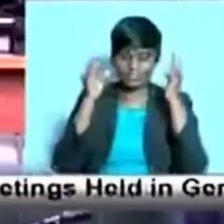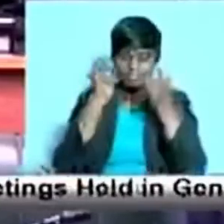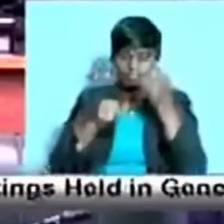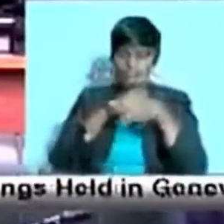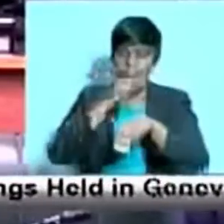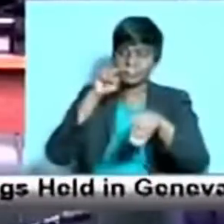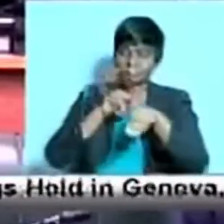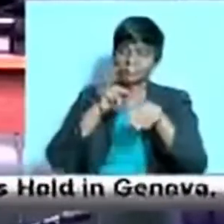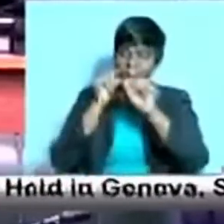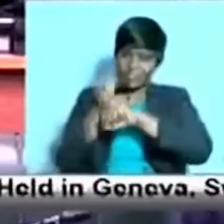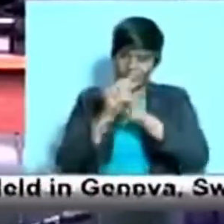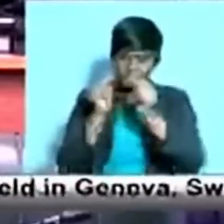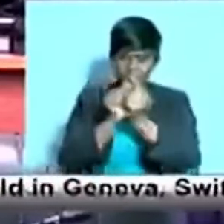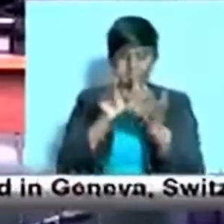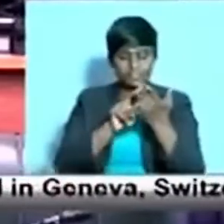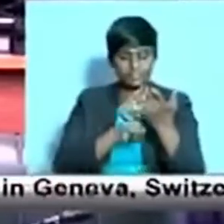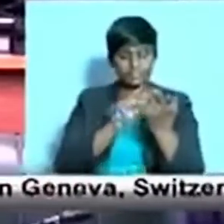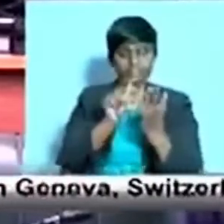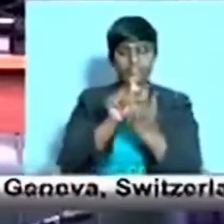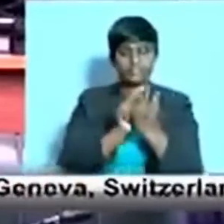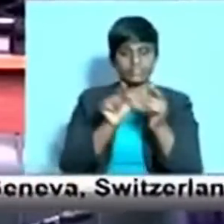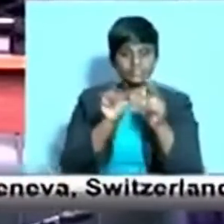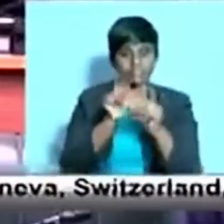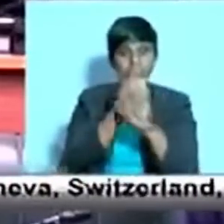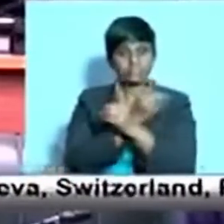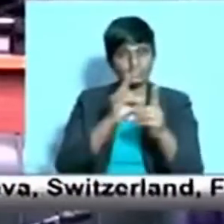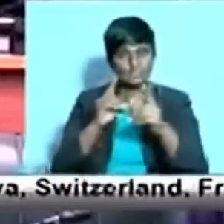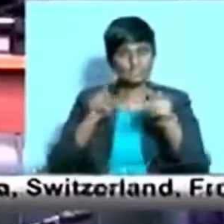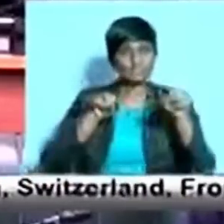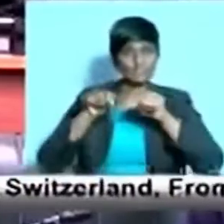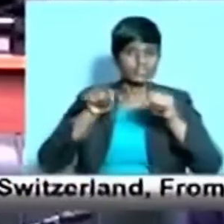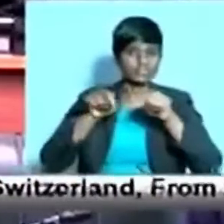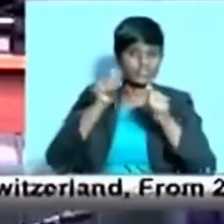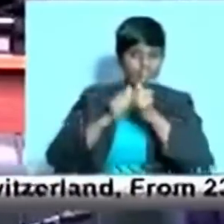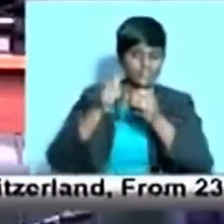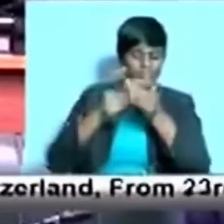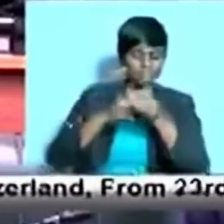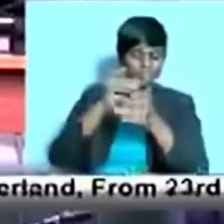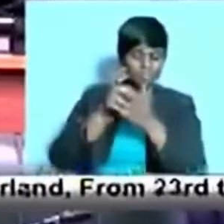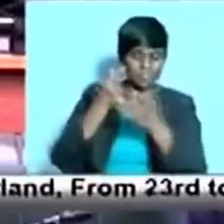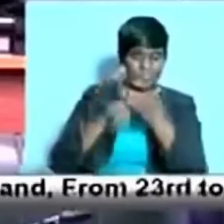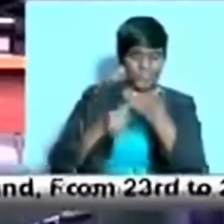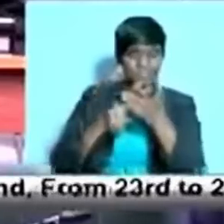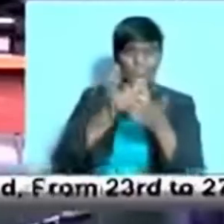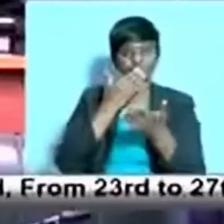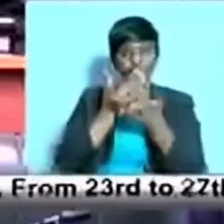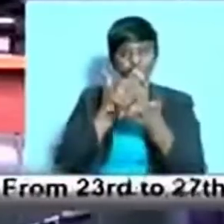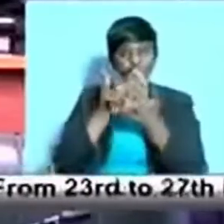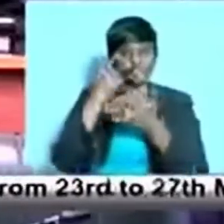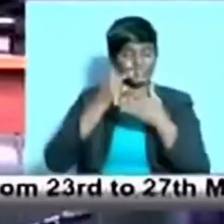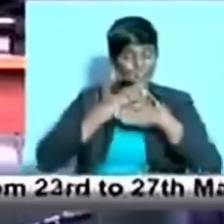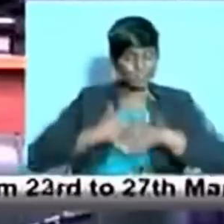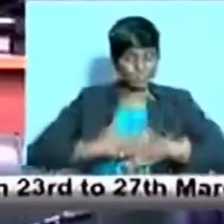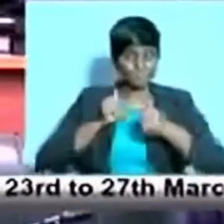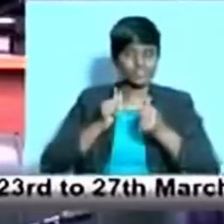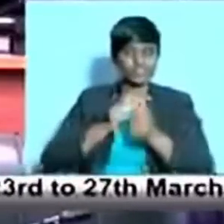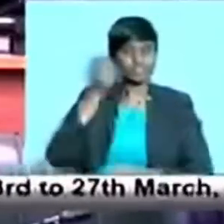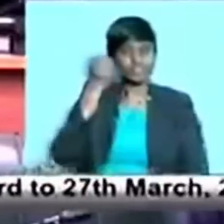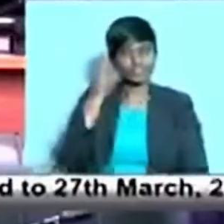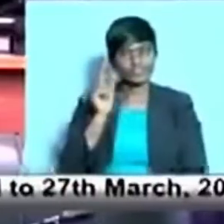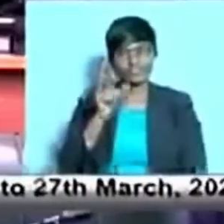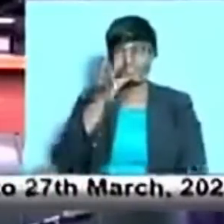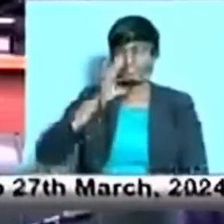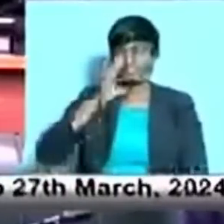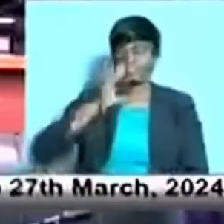national security, the rule of law, democratic governance, which are building blocks for peace and understanding.